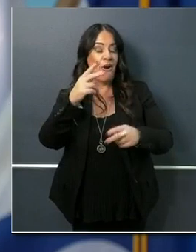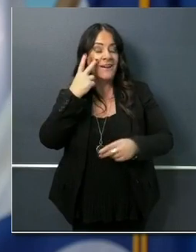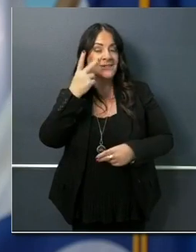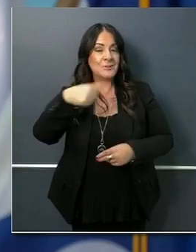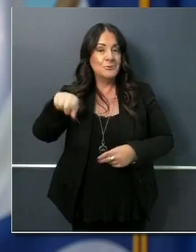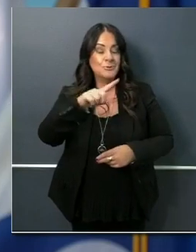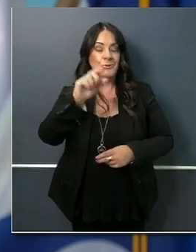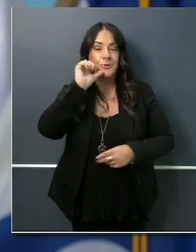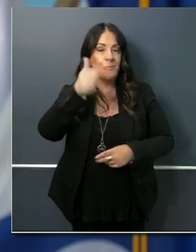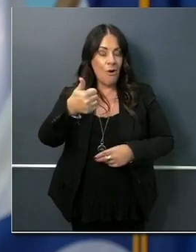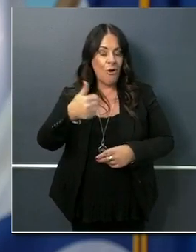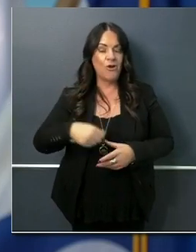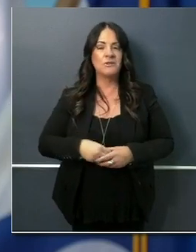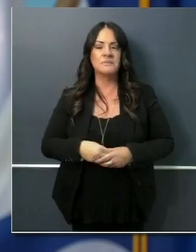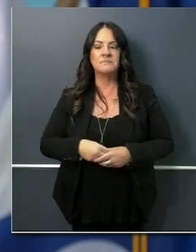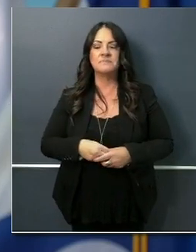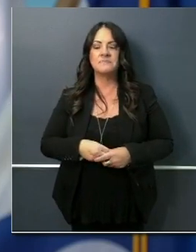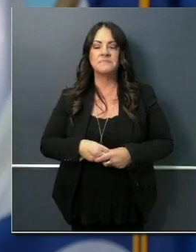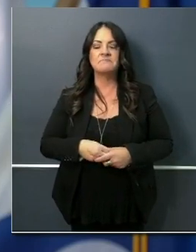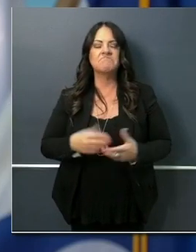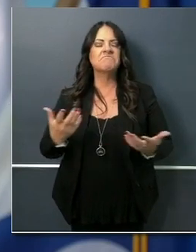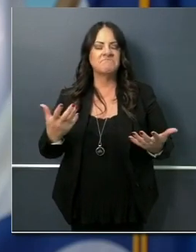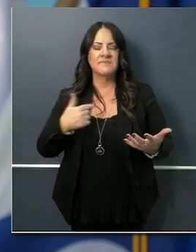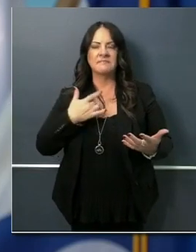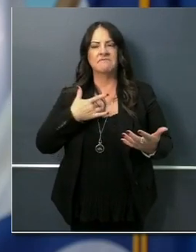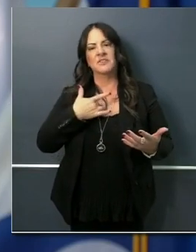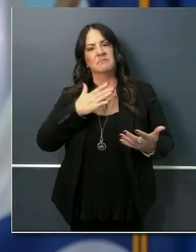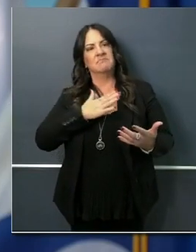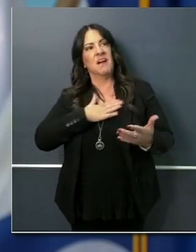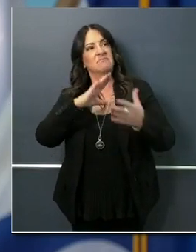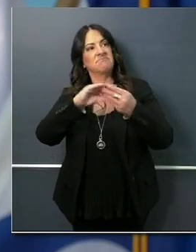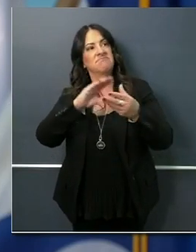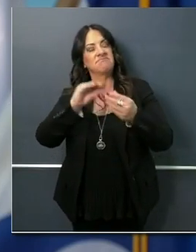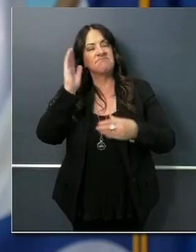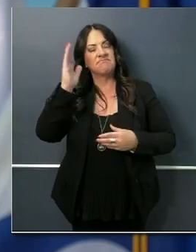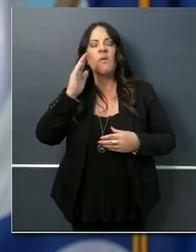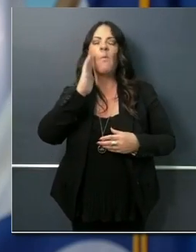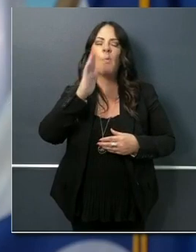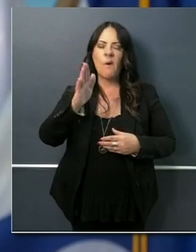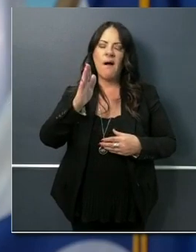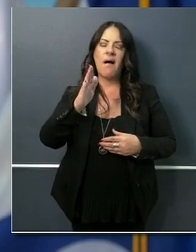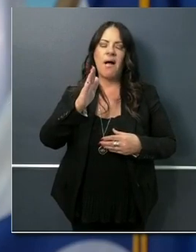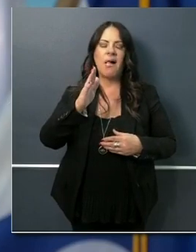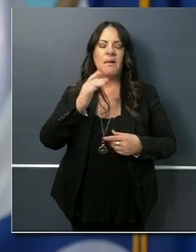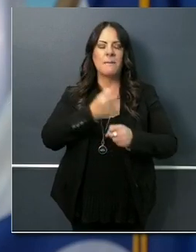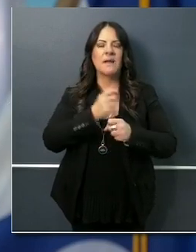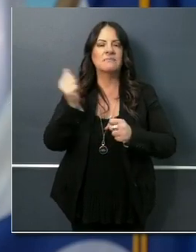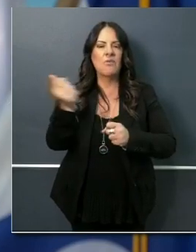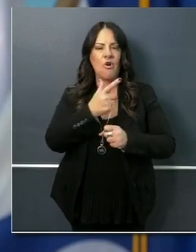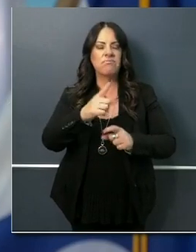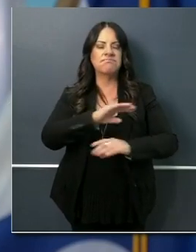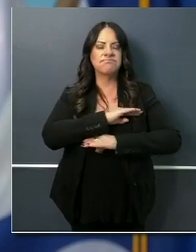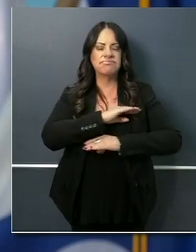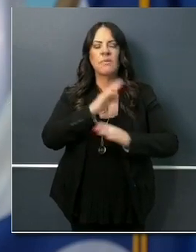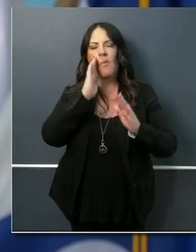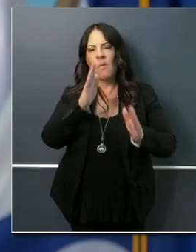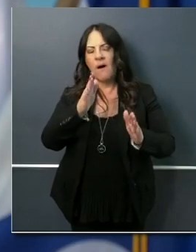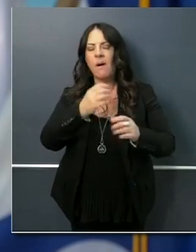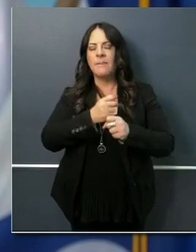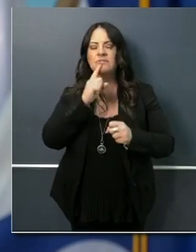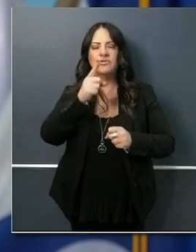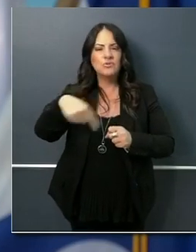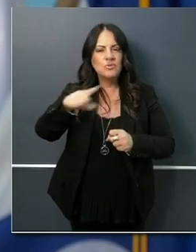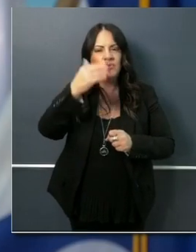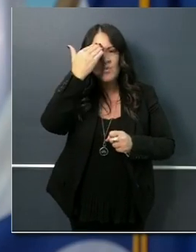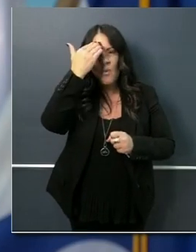that I think will do justice to my constant effort to preview it. So we want to make sure you